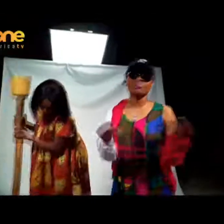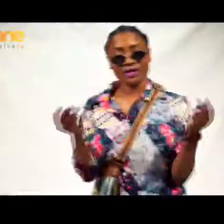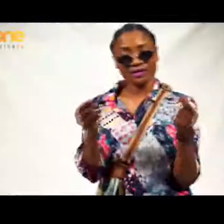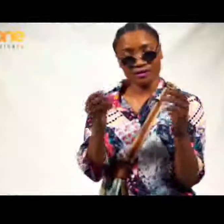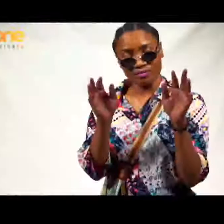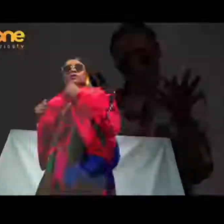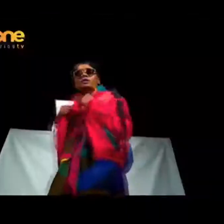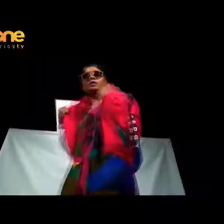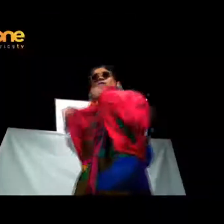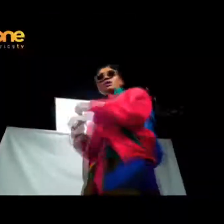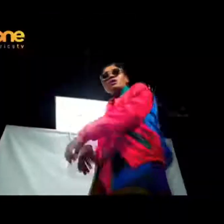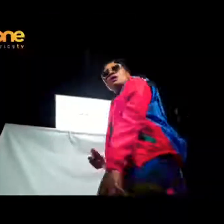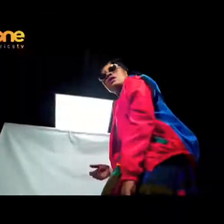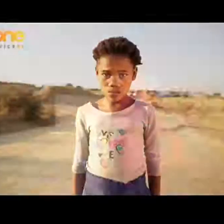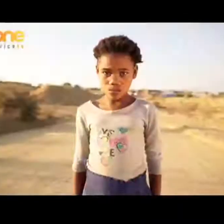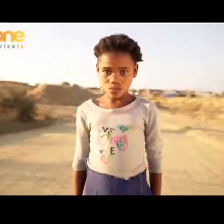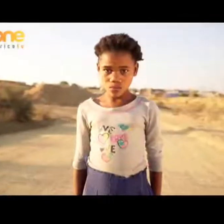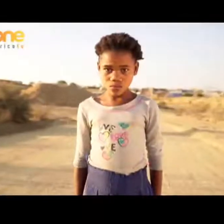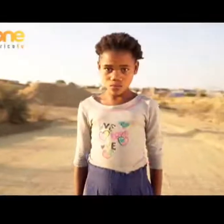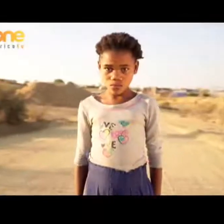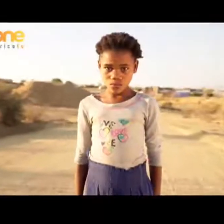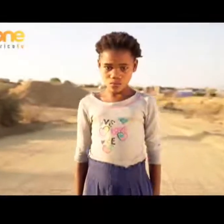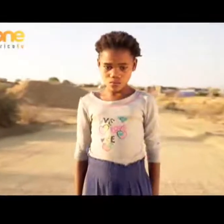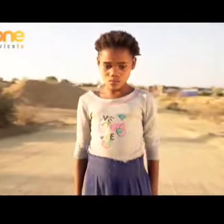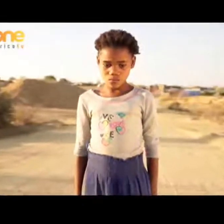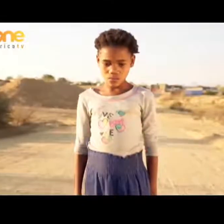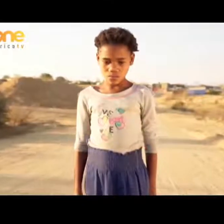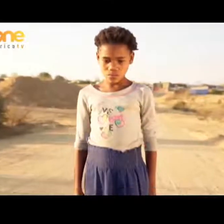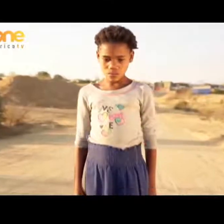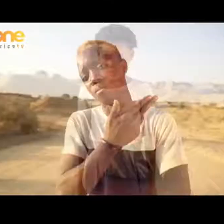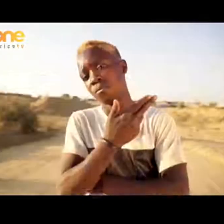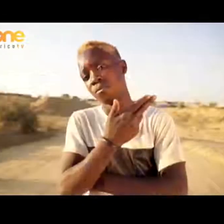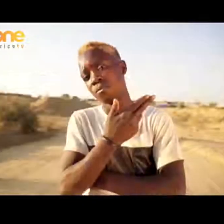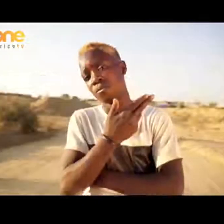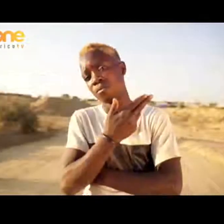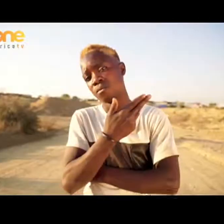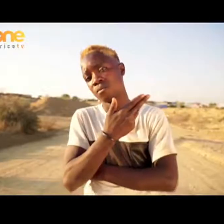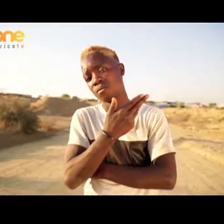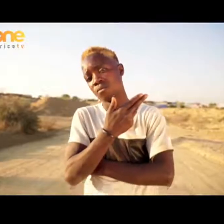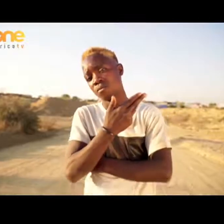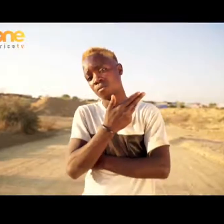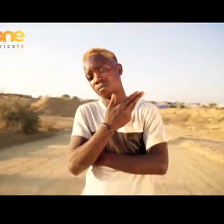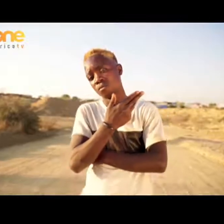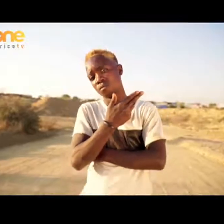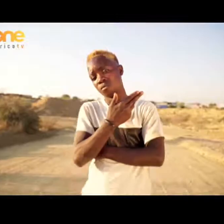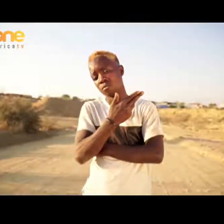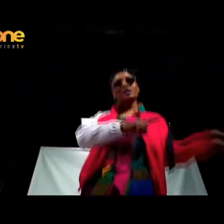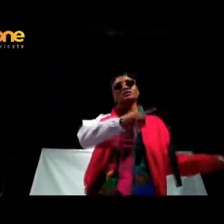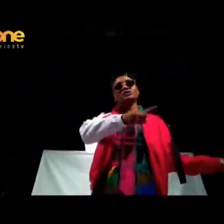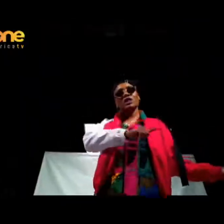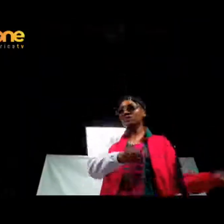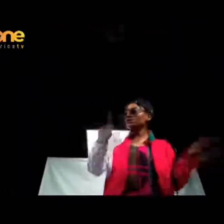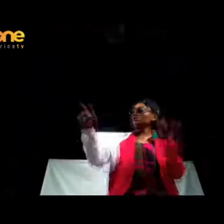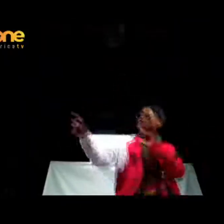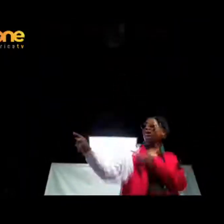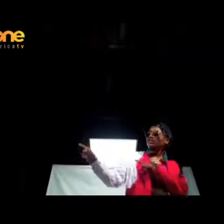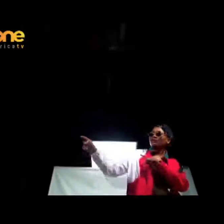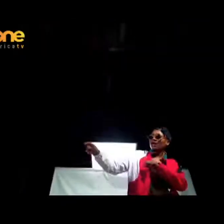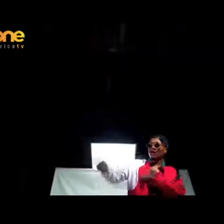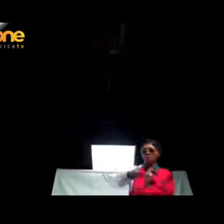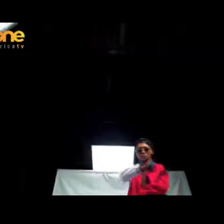Who's gonna pay the bill? Every day we work, sunshine